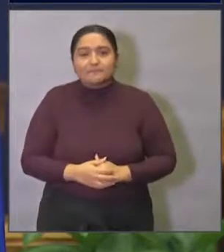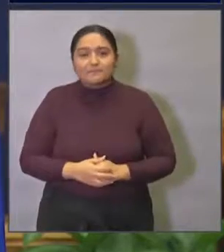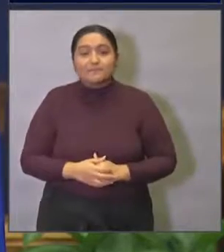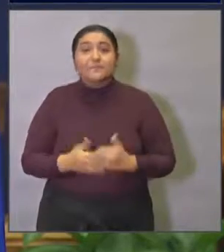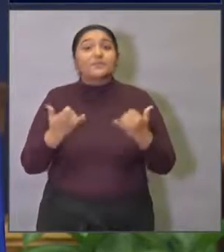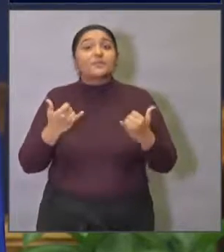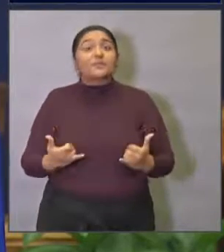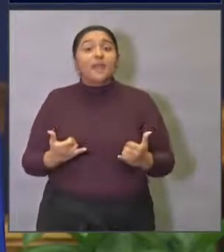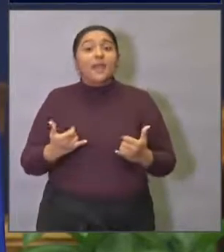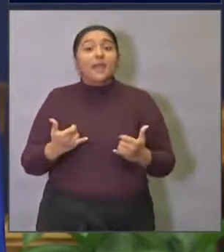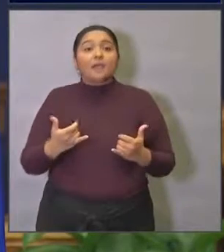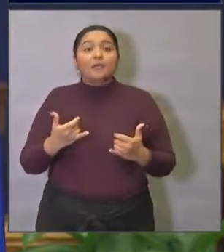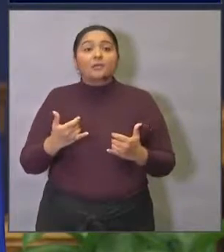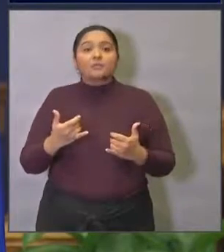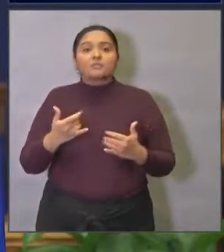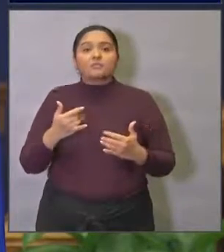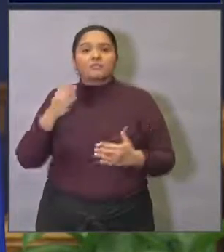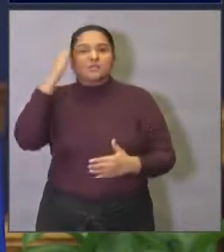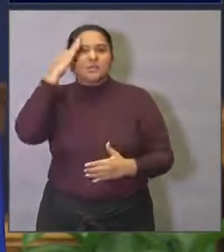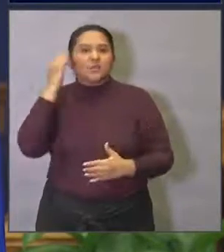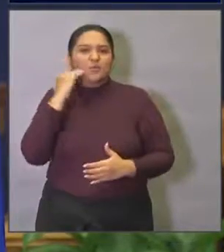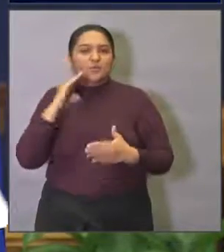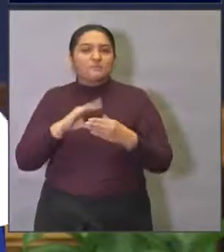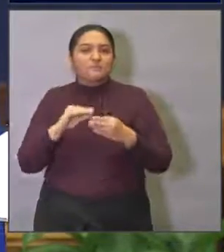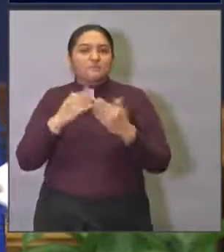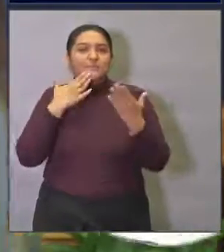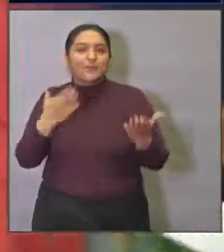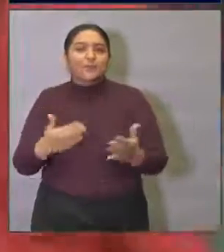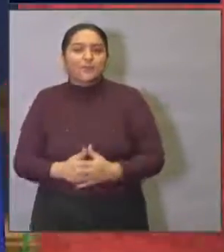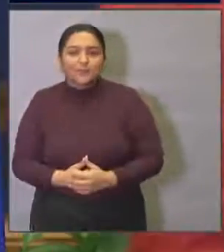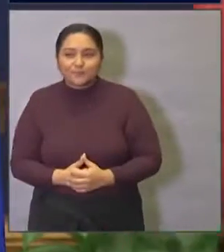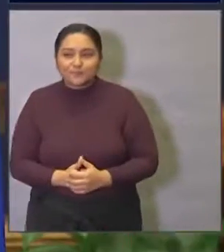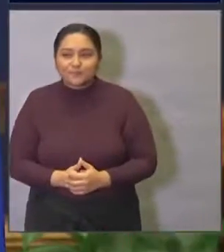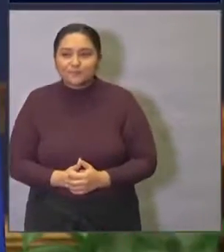to our Korean speaker. Thank you.